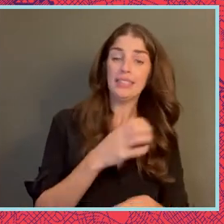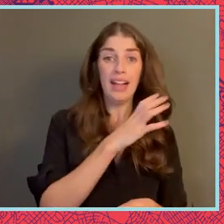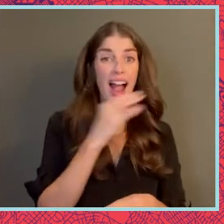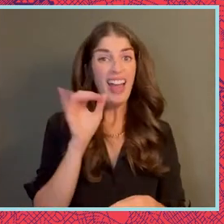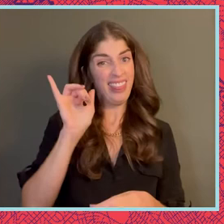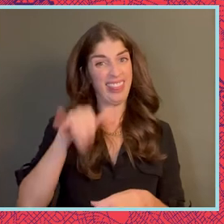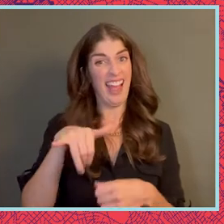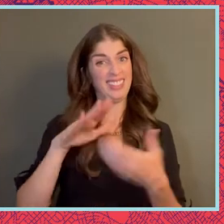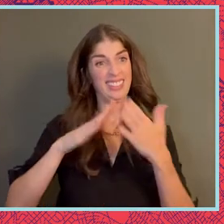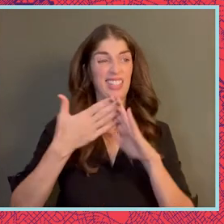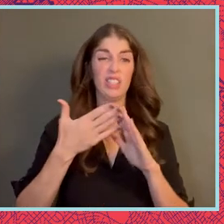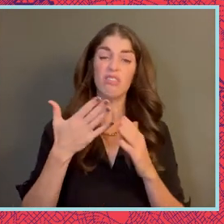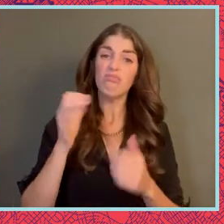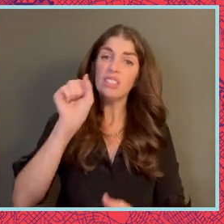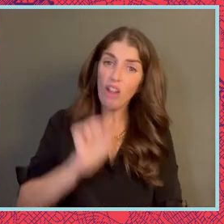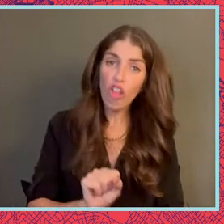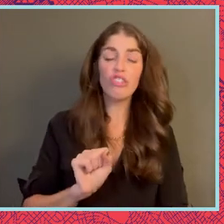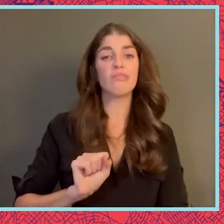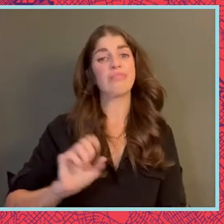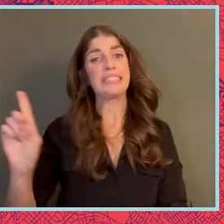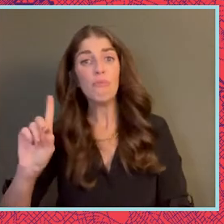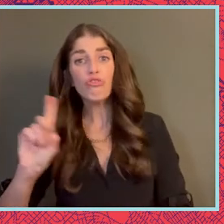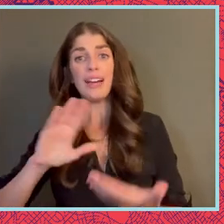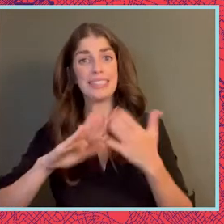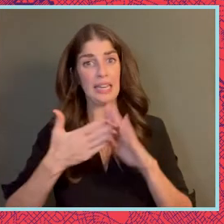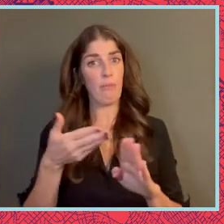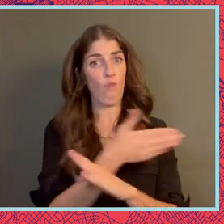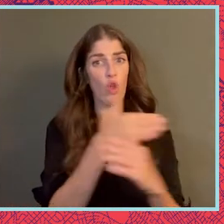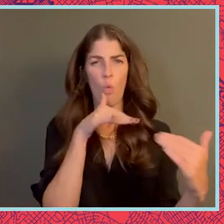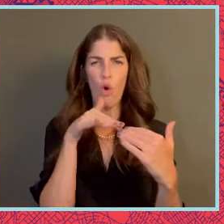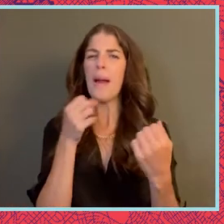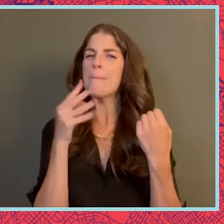a Southern Democratic city before the war, got very uncomfortable.